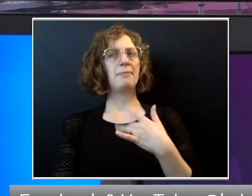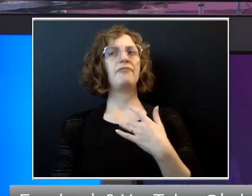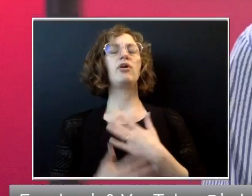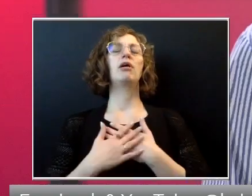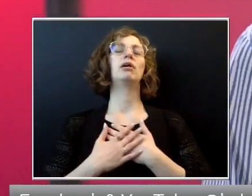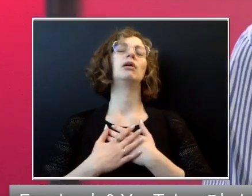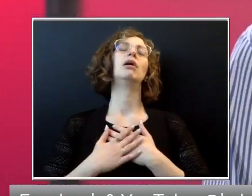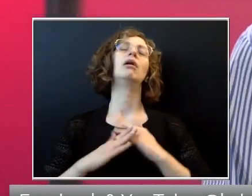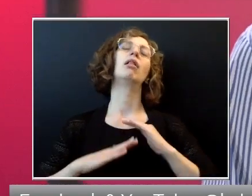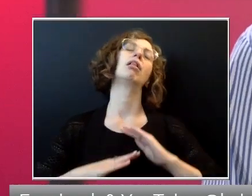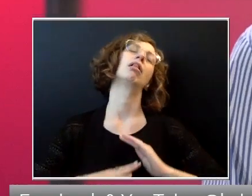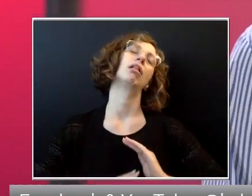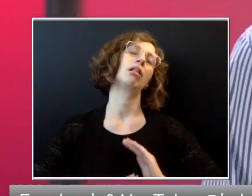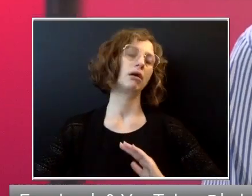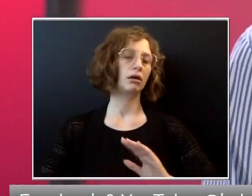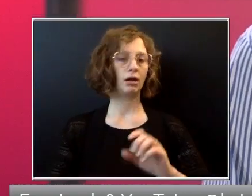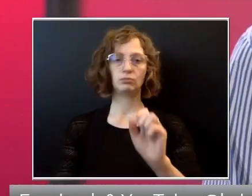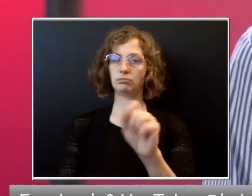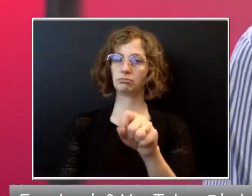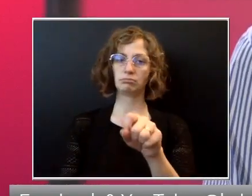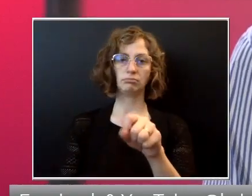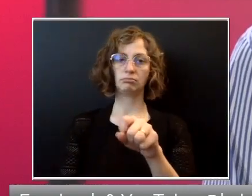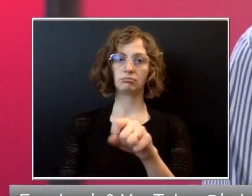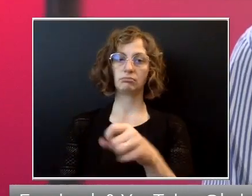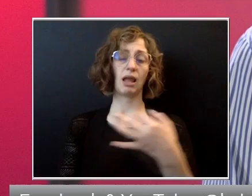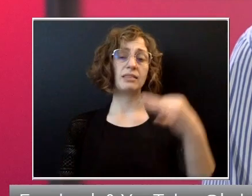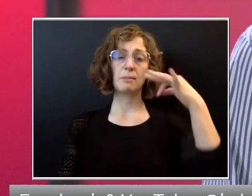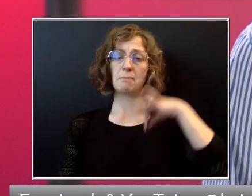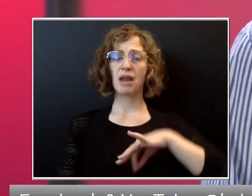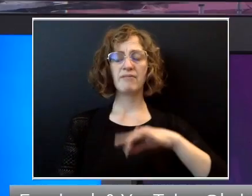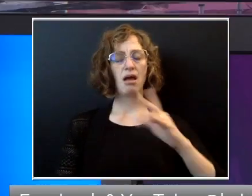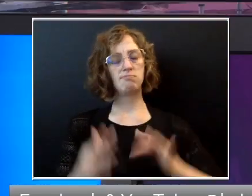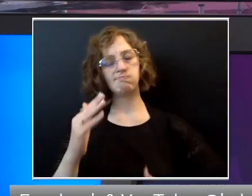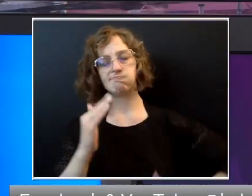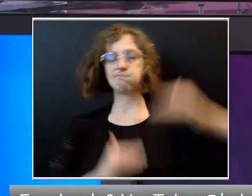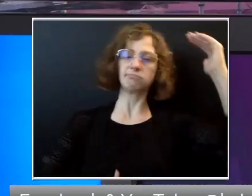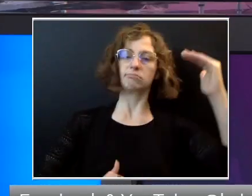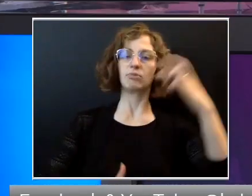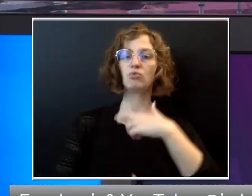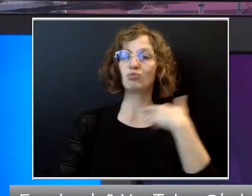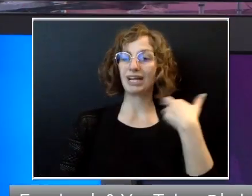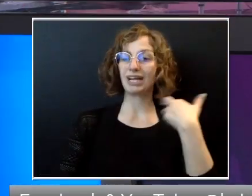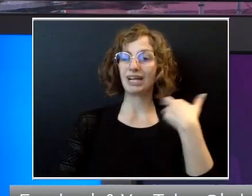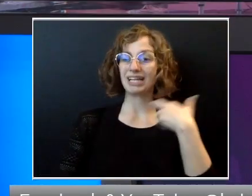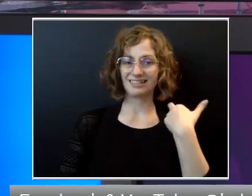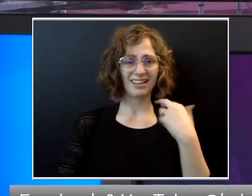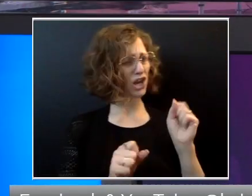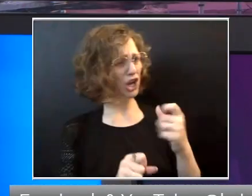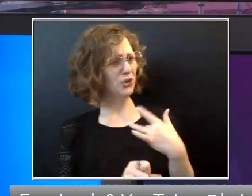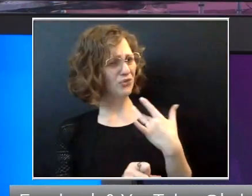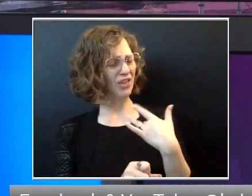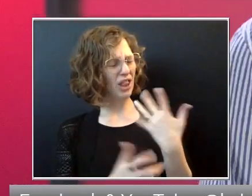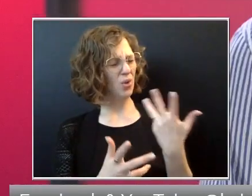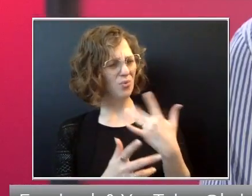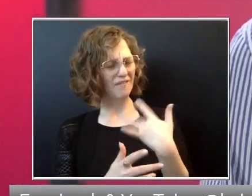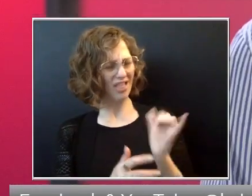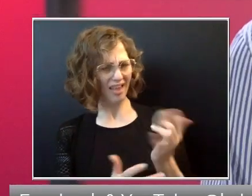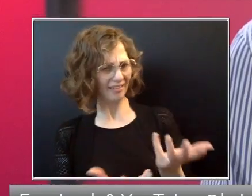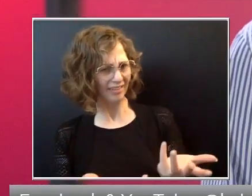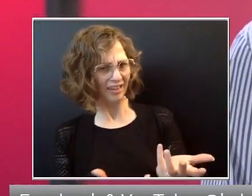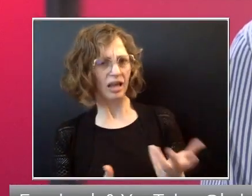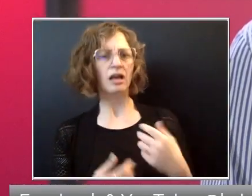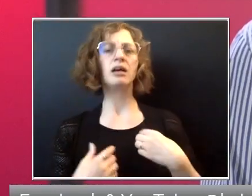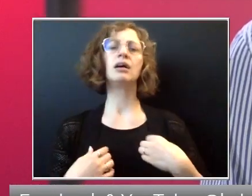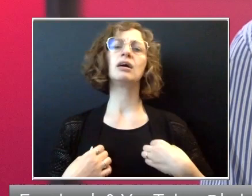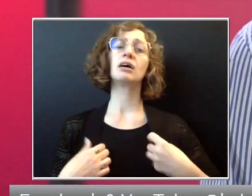feel like the benefits far outweigh the risks. Can you feel it inside? What does it feel like to have that device inside? I've had it,